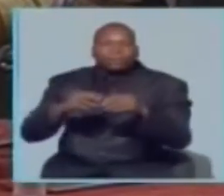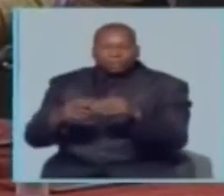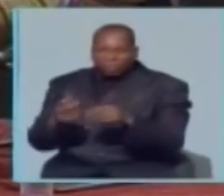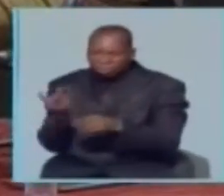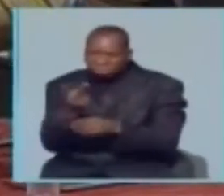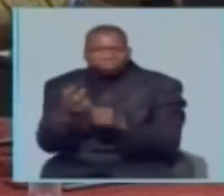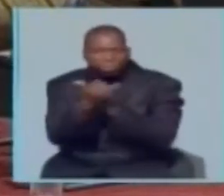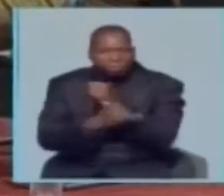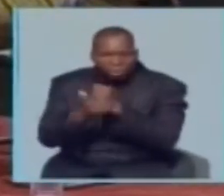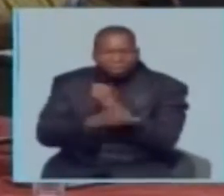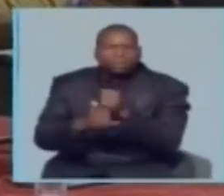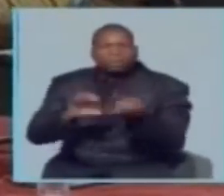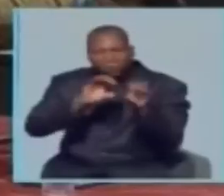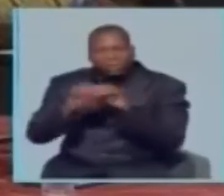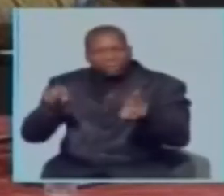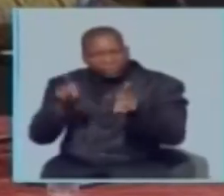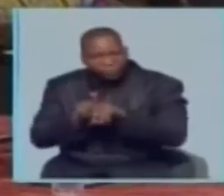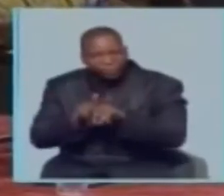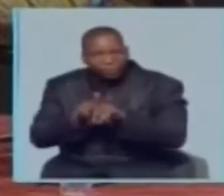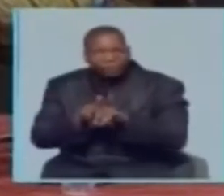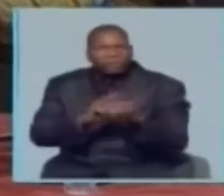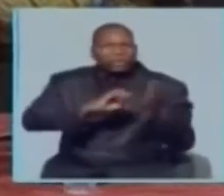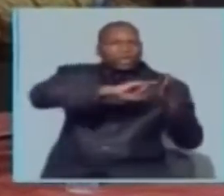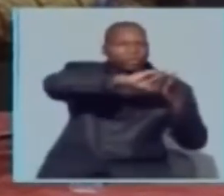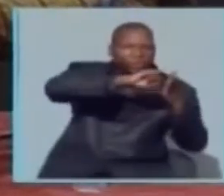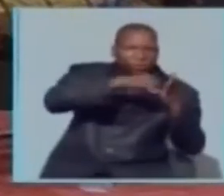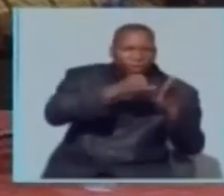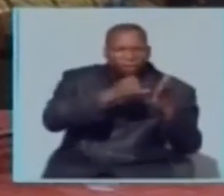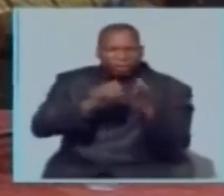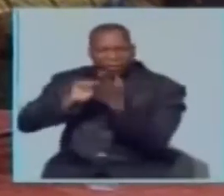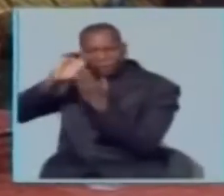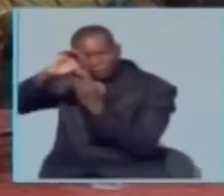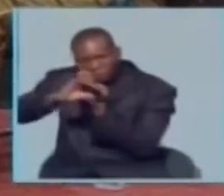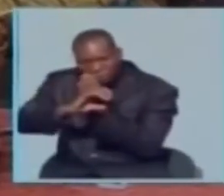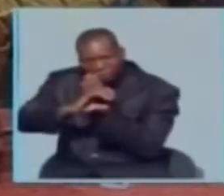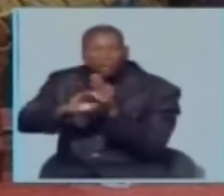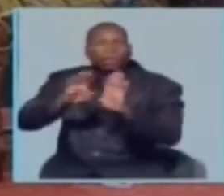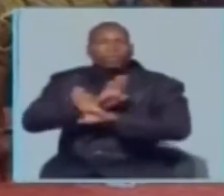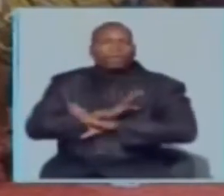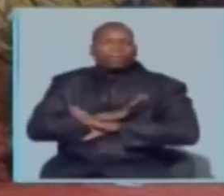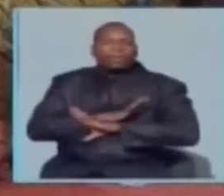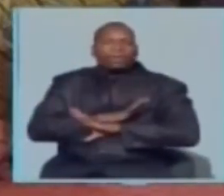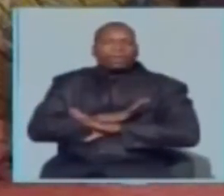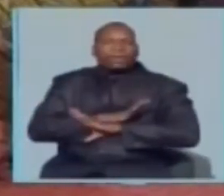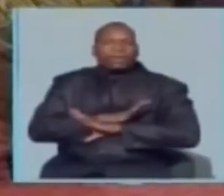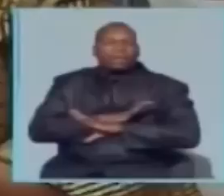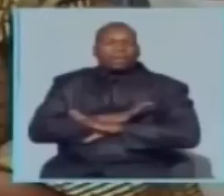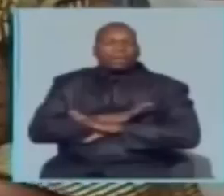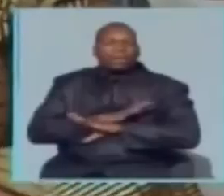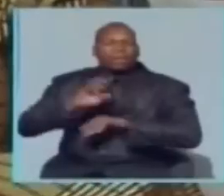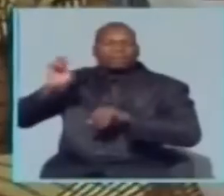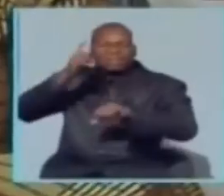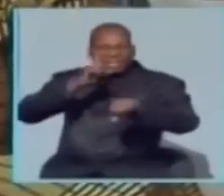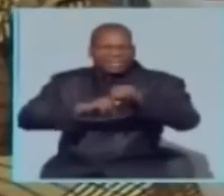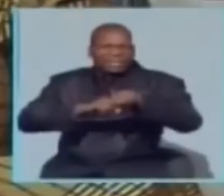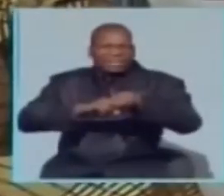went from, I think, between January and March to load shed almost the first time. I think it was almost